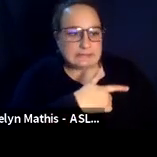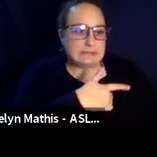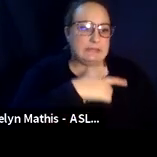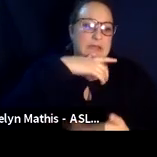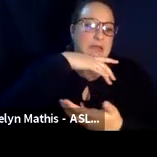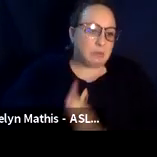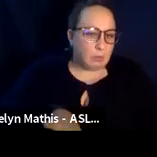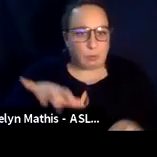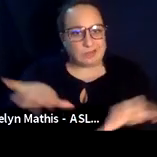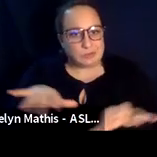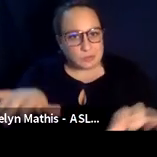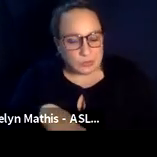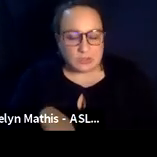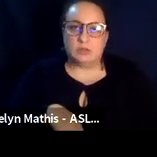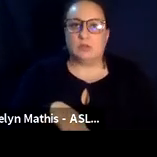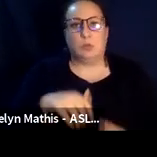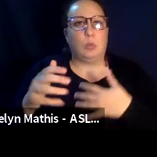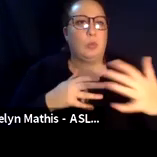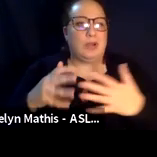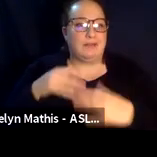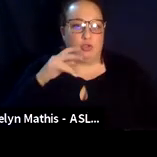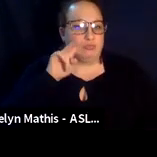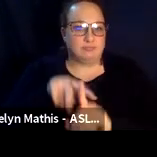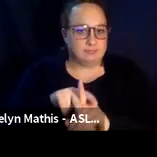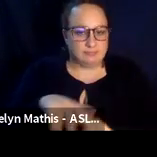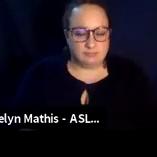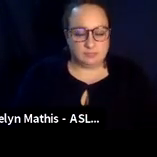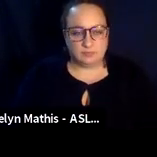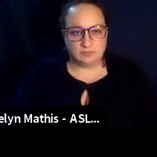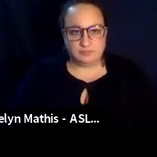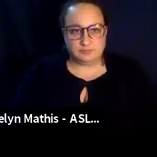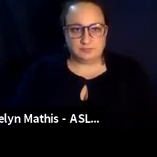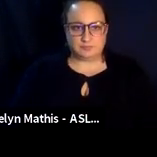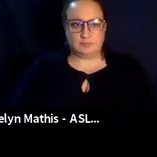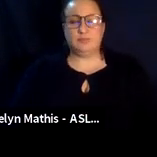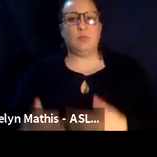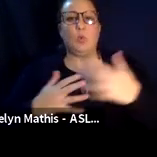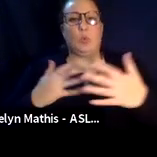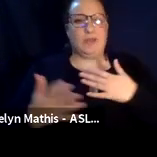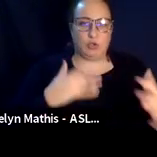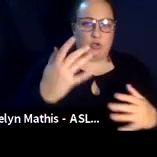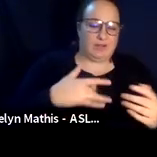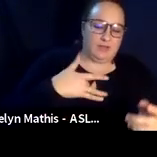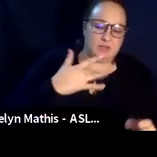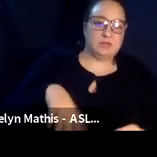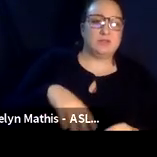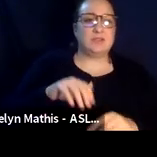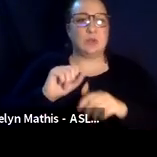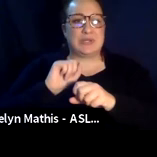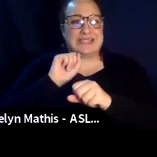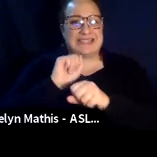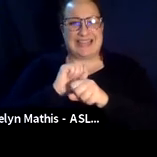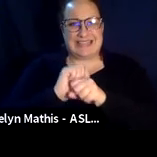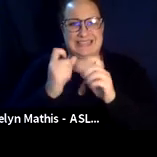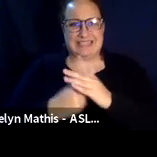it, whatever they've assigned to it. Why I like the word task initiation is it takes some of that